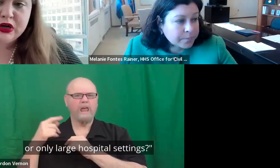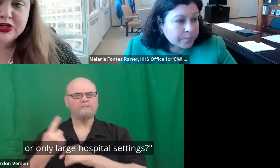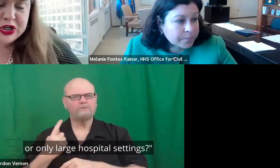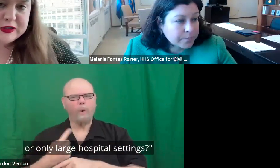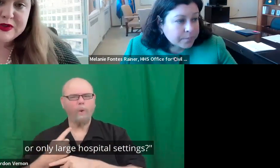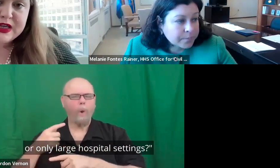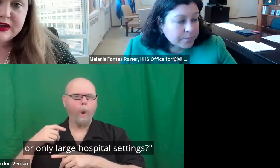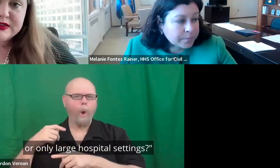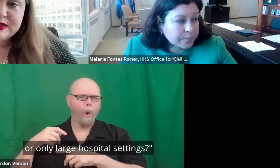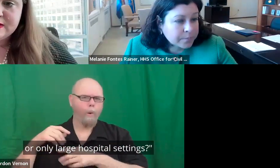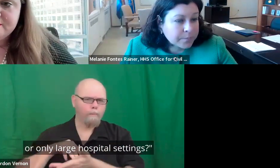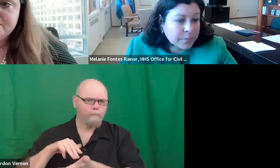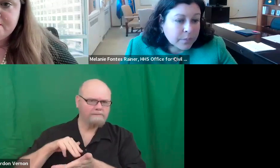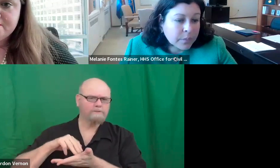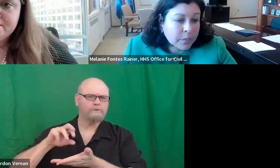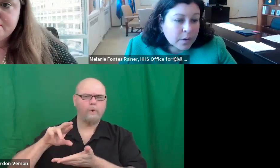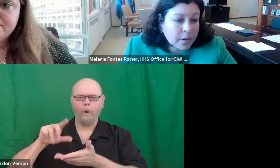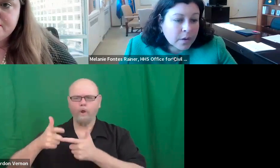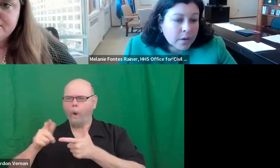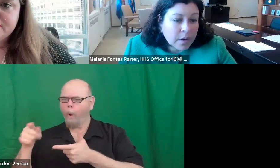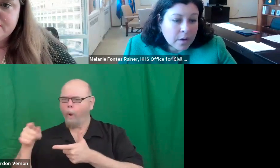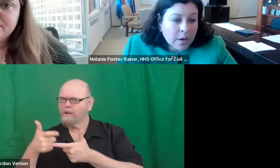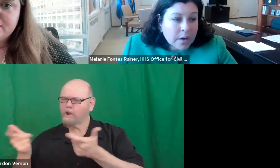only large hospital settings?